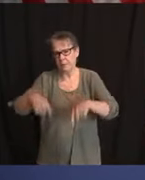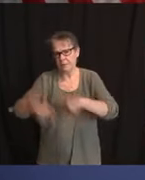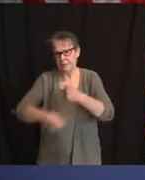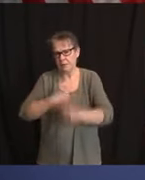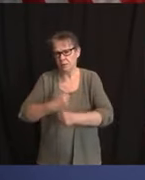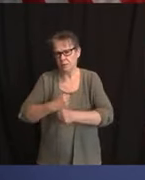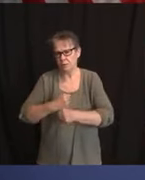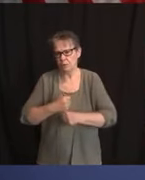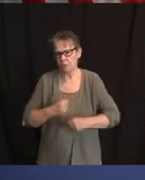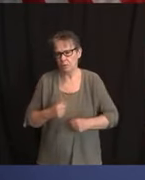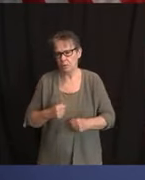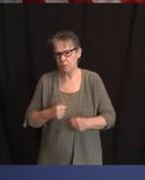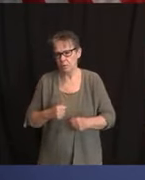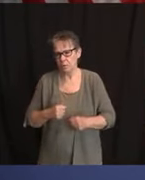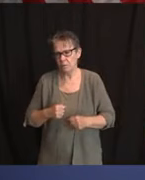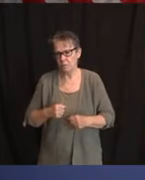graduation.